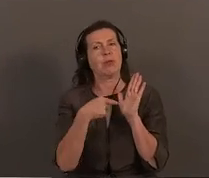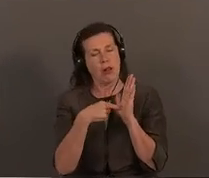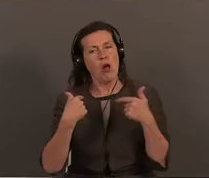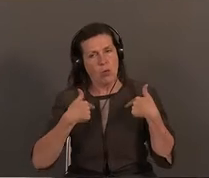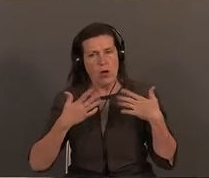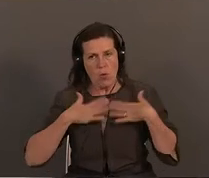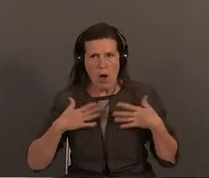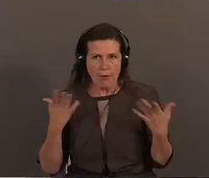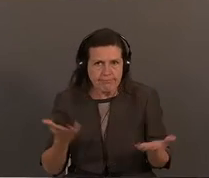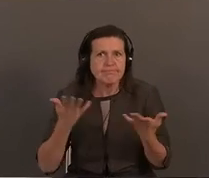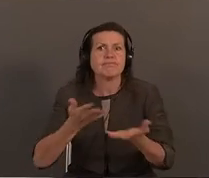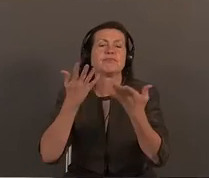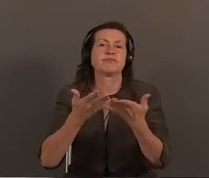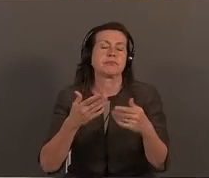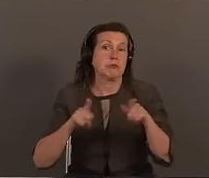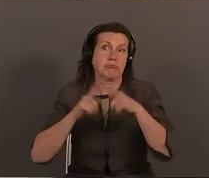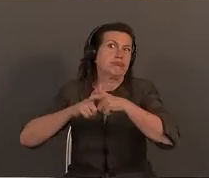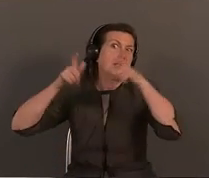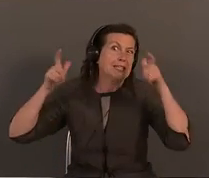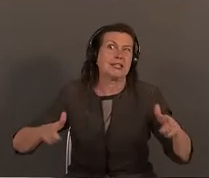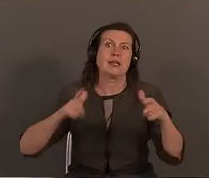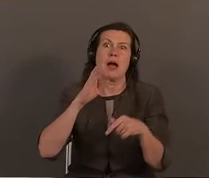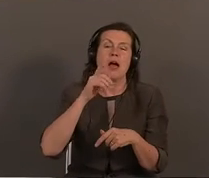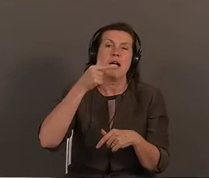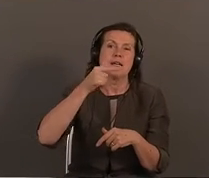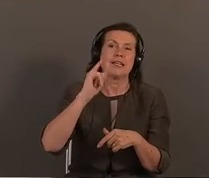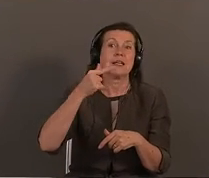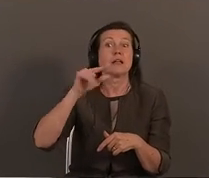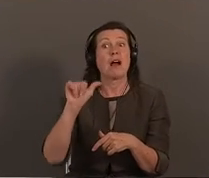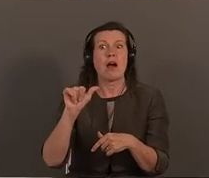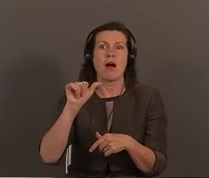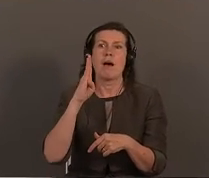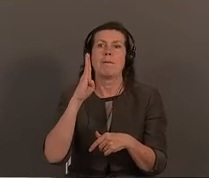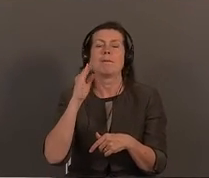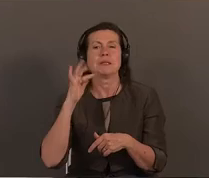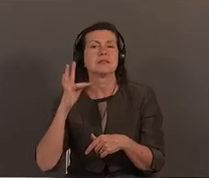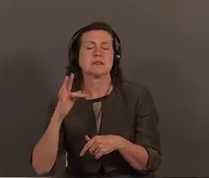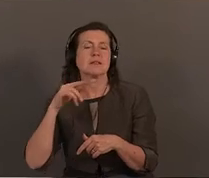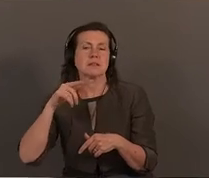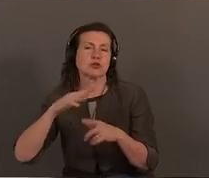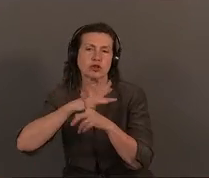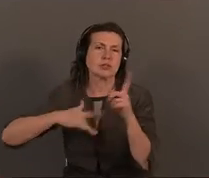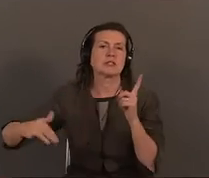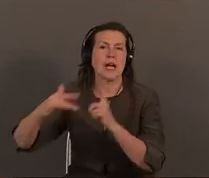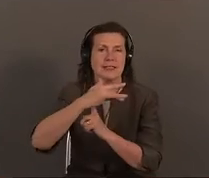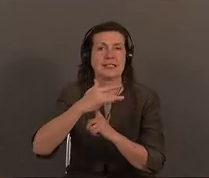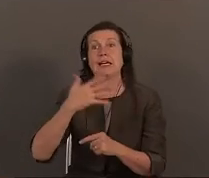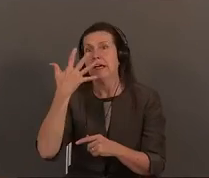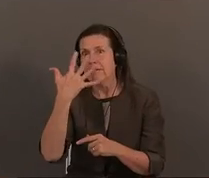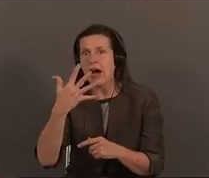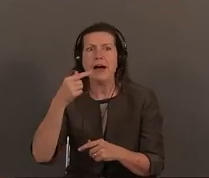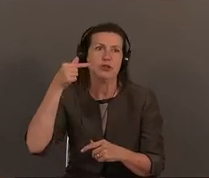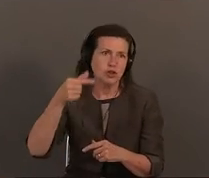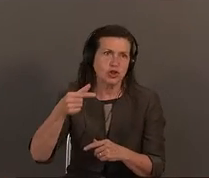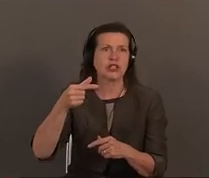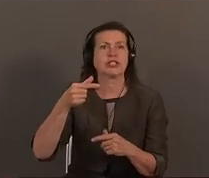fostering gigabit society, 5G, and investments, as mentioned by Roberto Viola. Do you find that